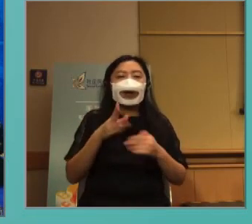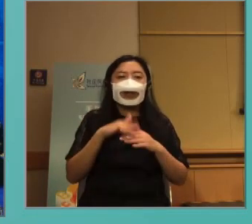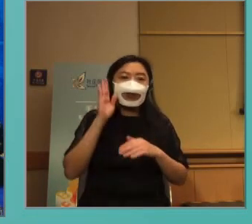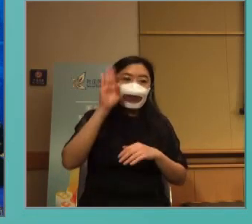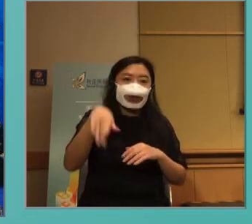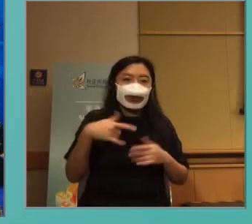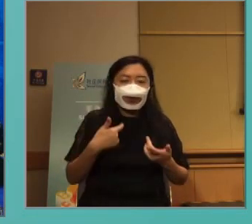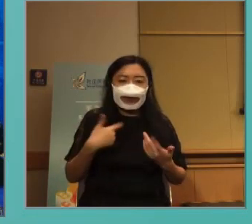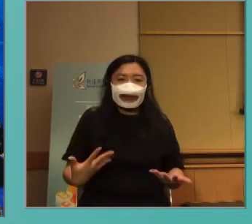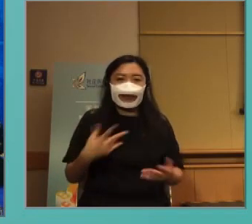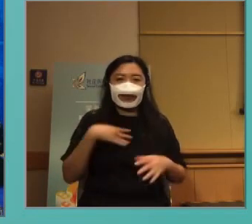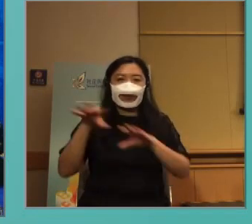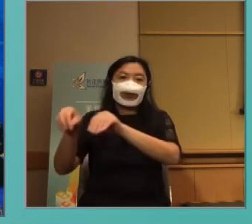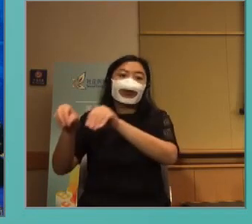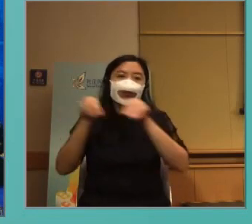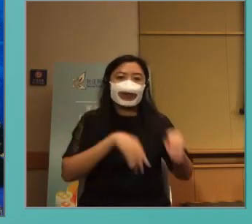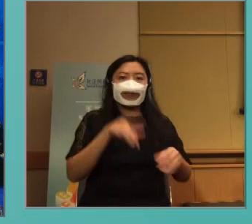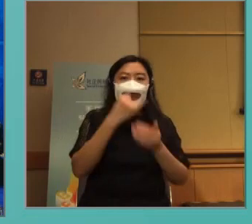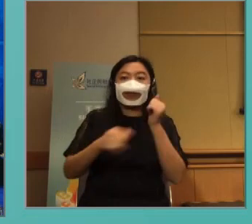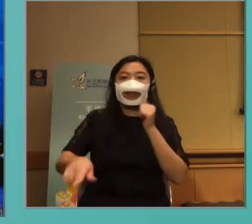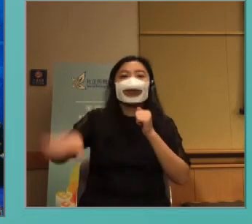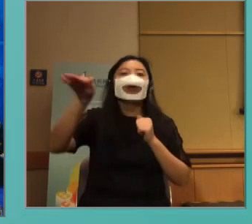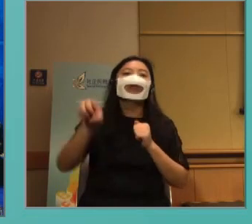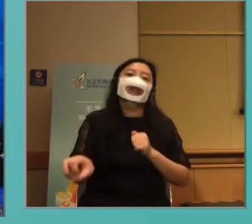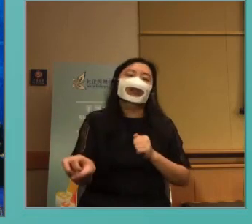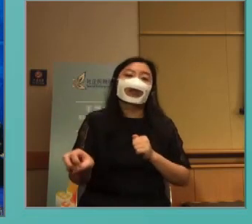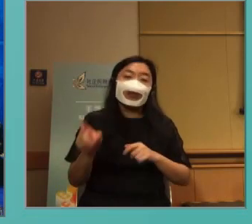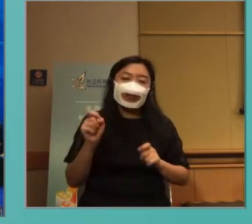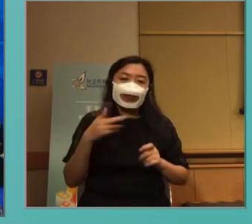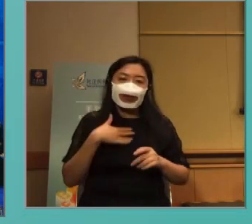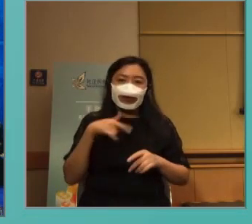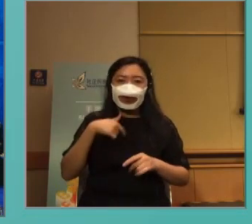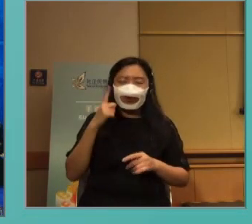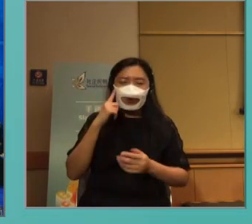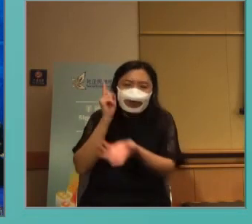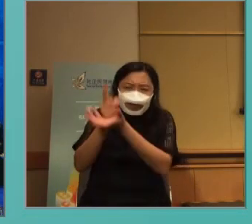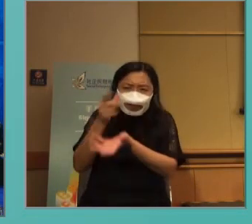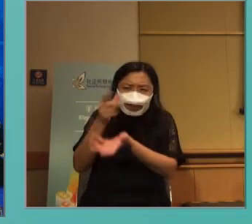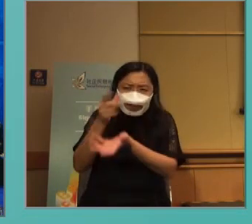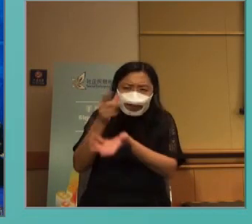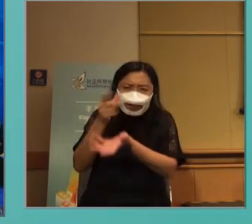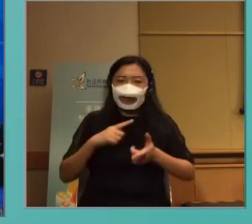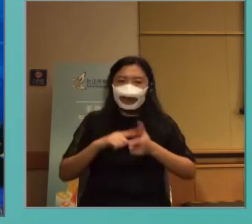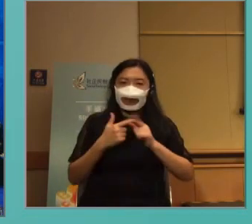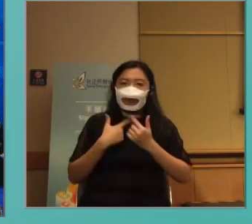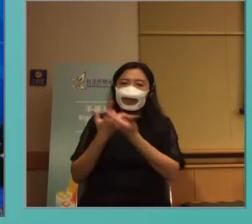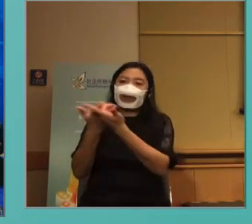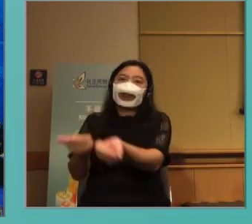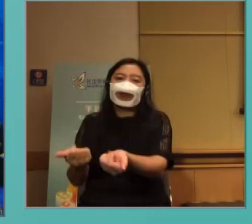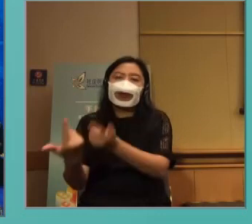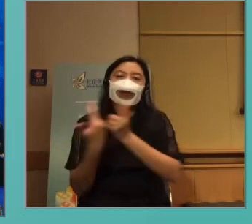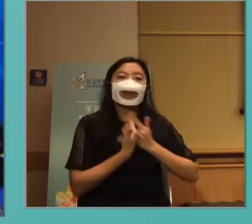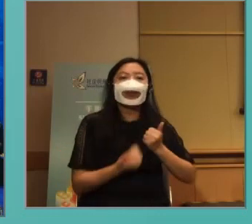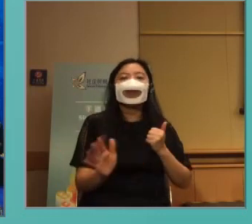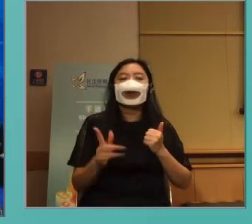in order to understand this, we have to come to them, not them to us. That means we have to enter their world. We have to understand it.